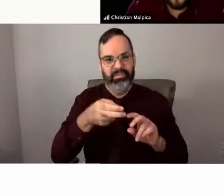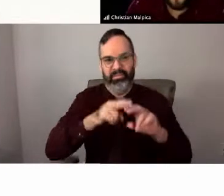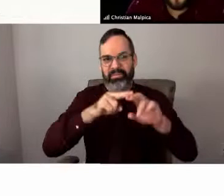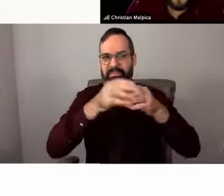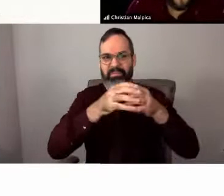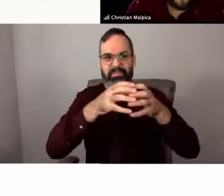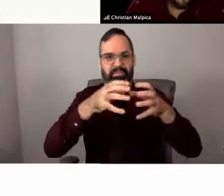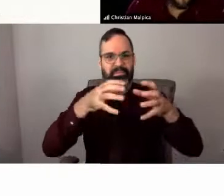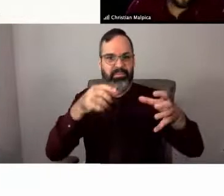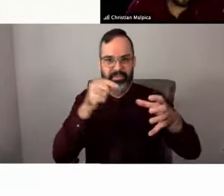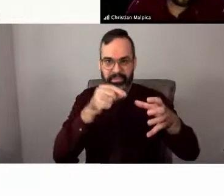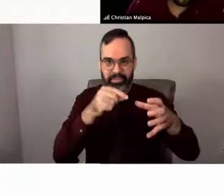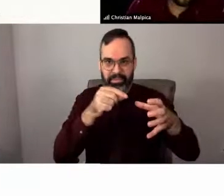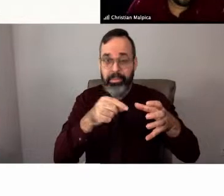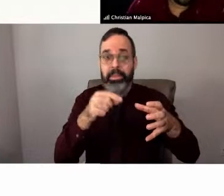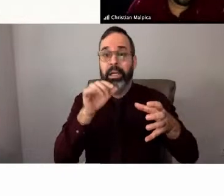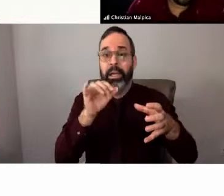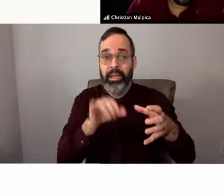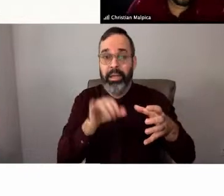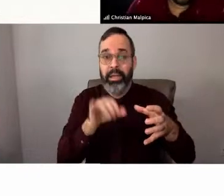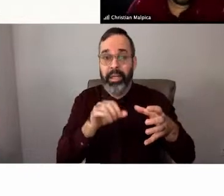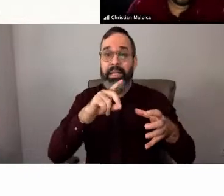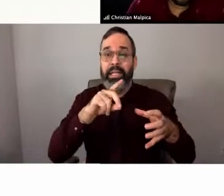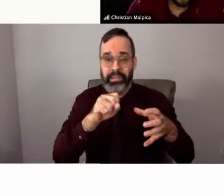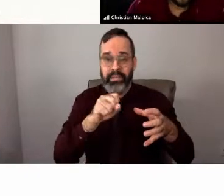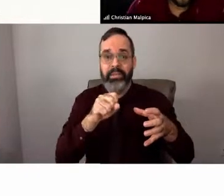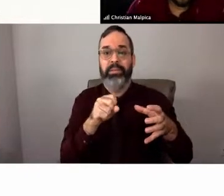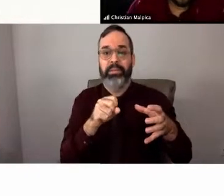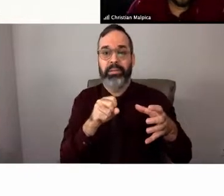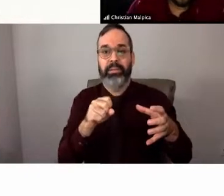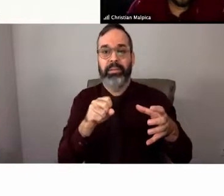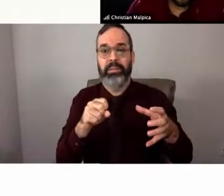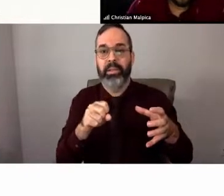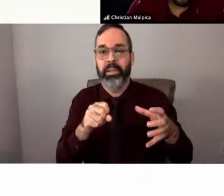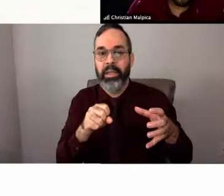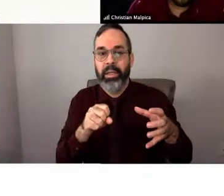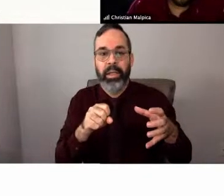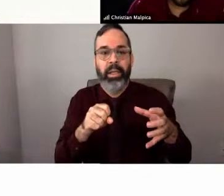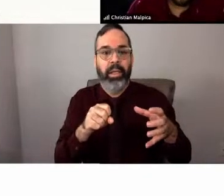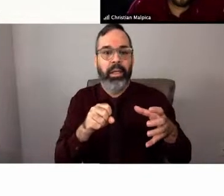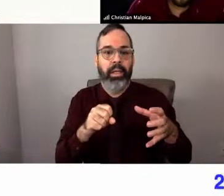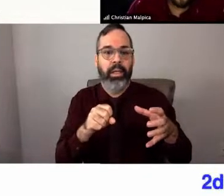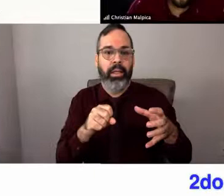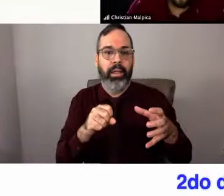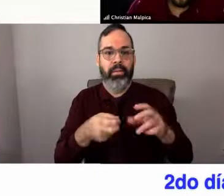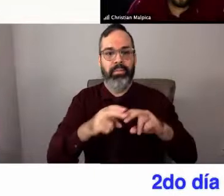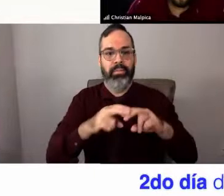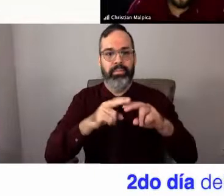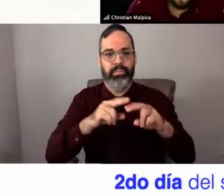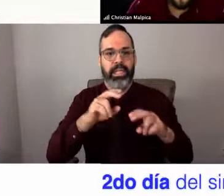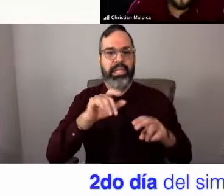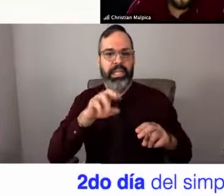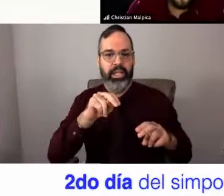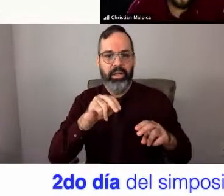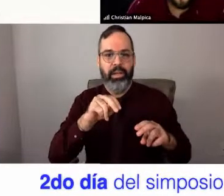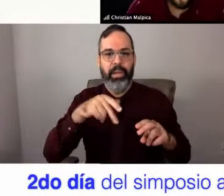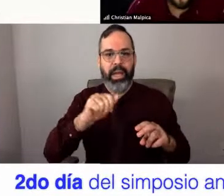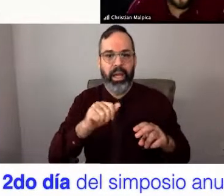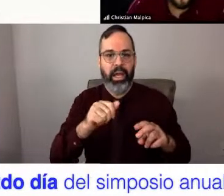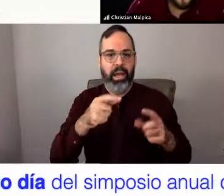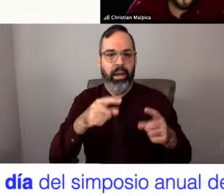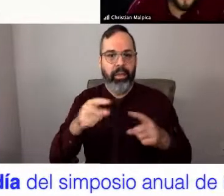This suggests that polyamines are taken up into astrocytes to replenish the poor after acetylpolyamines are released.